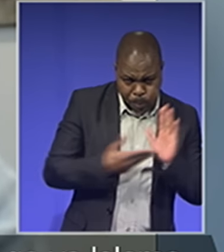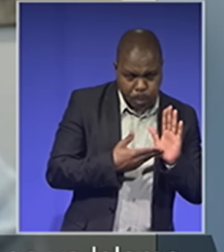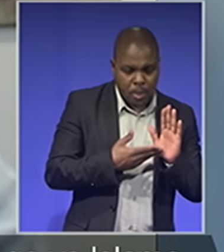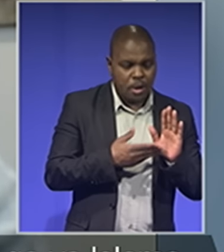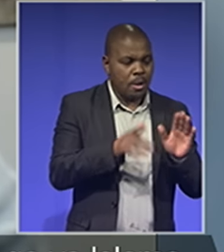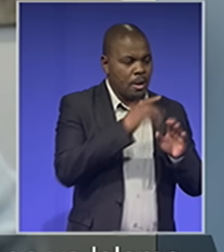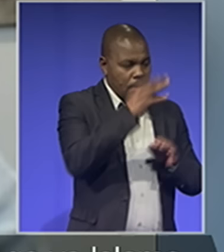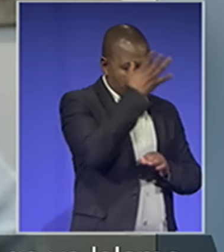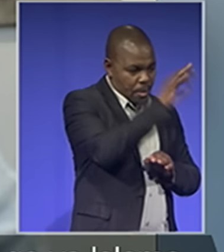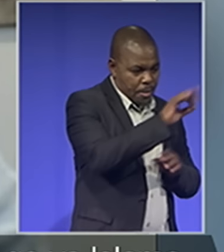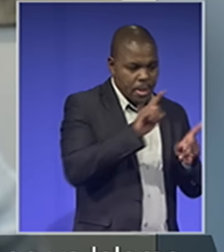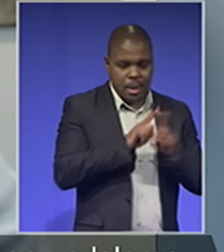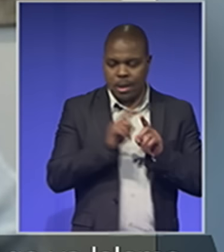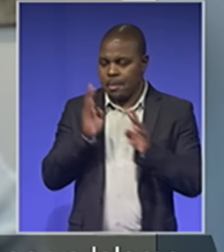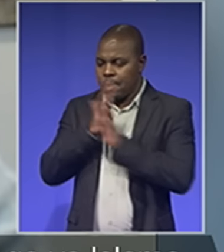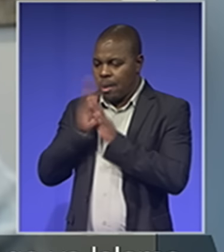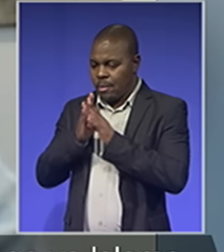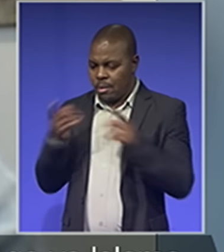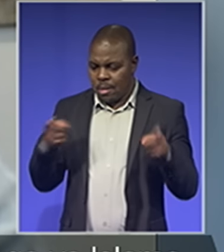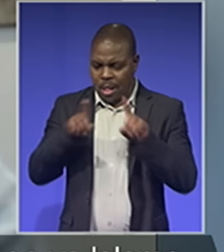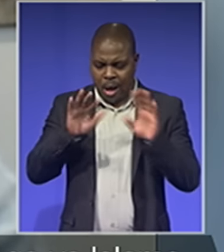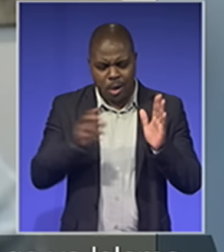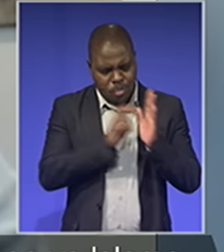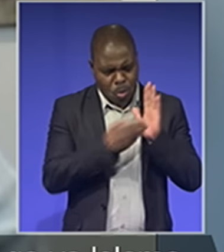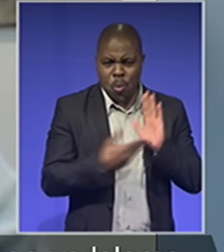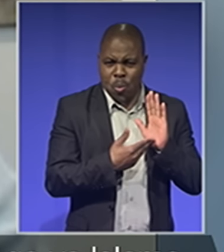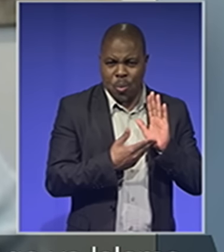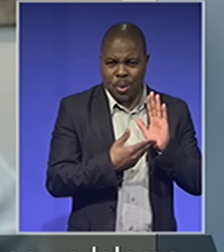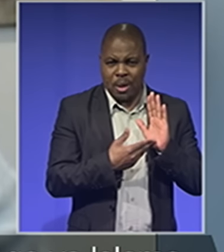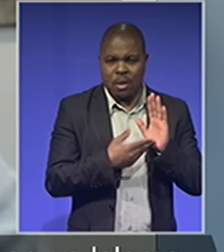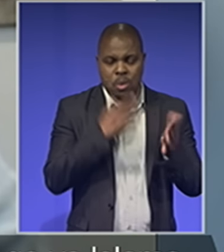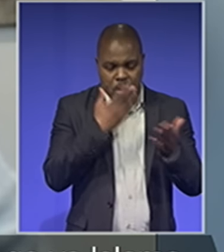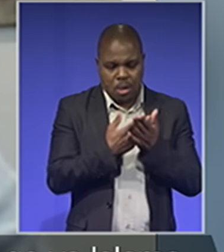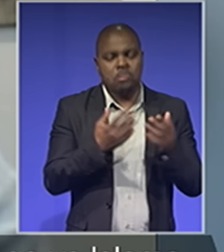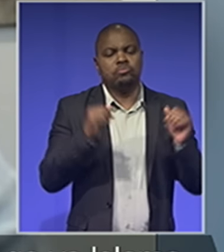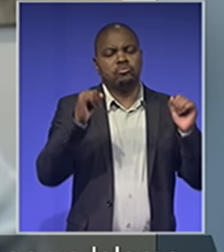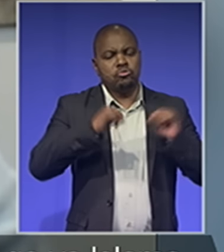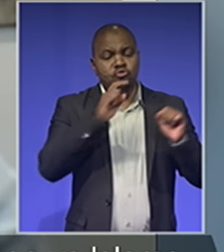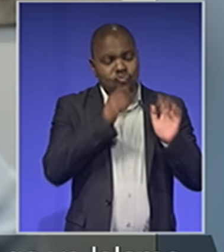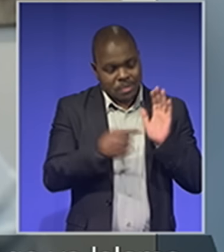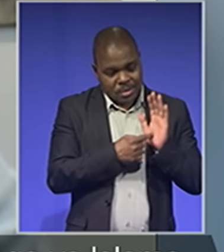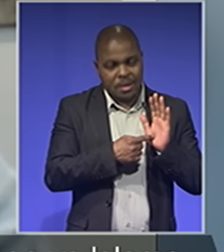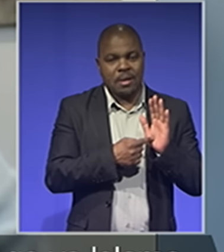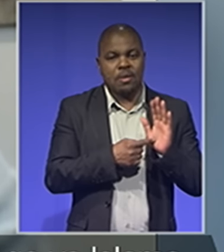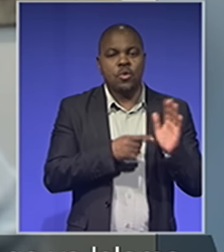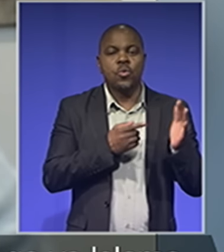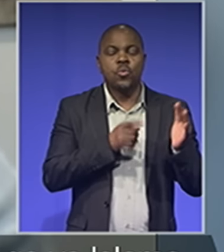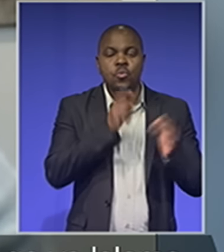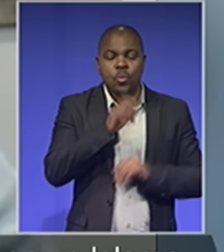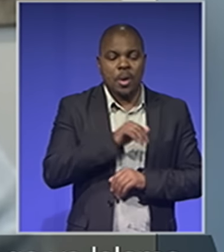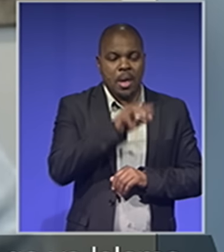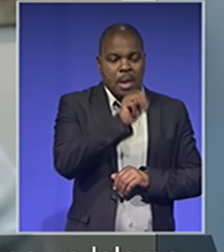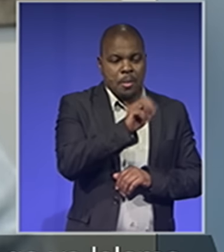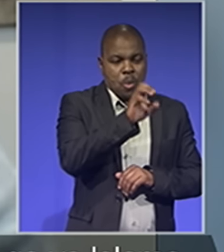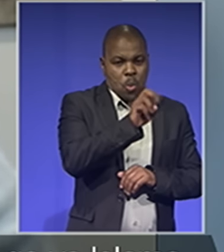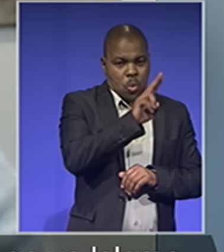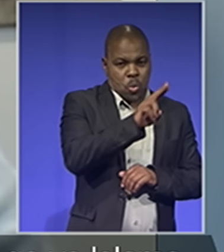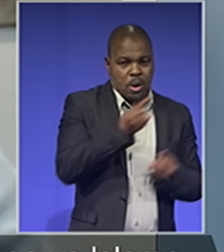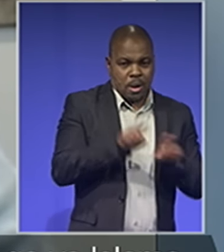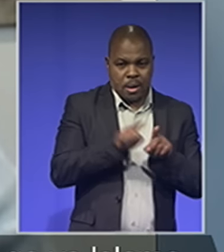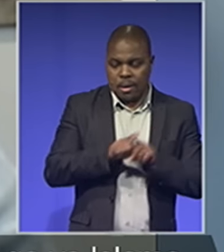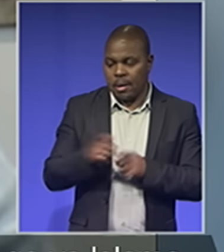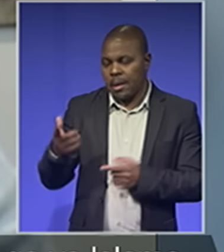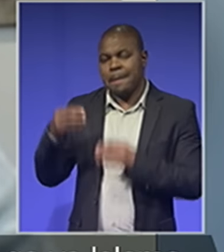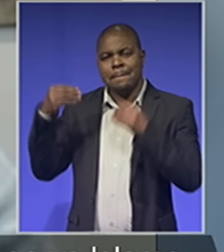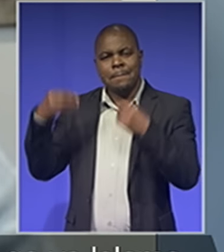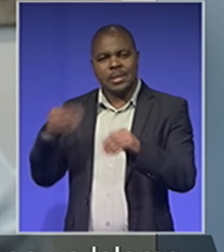and private sector, that being the police and the security companies, that allow for this to happen. In fact, there's a memorandum of understanding between Business Against Crime